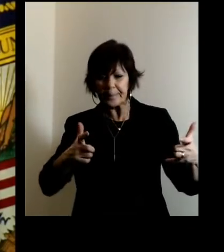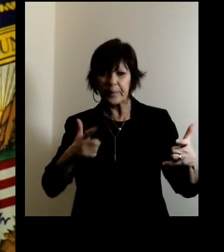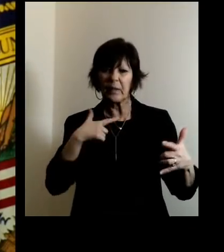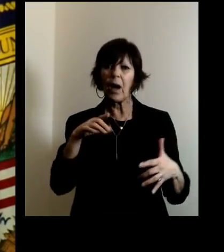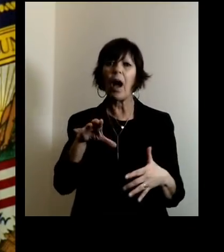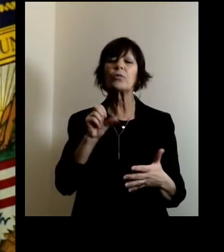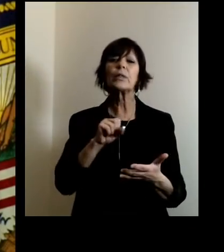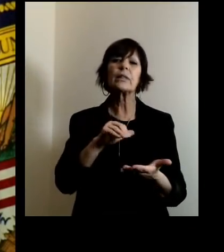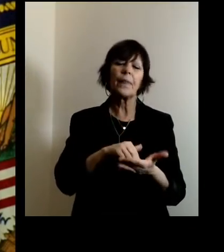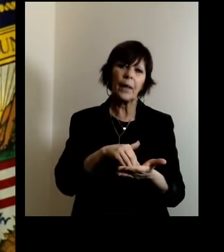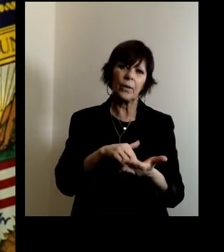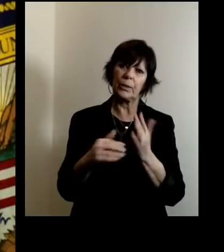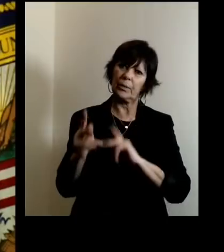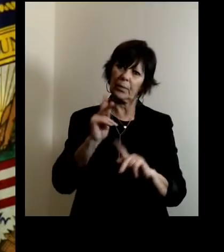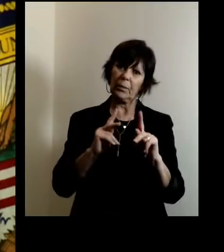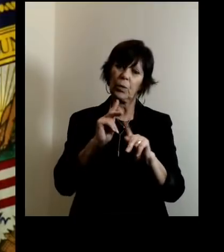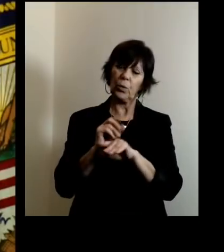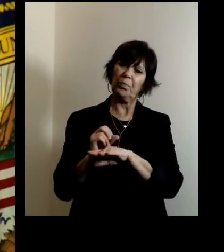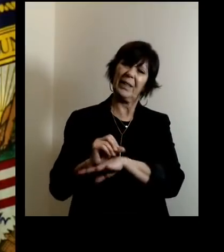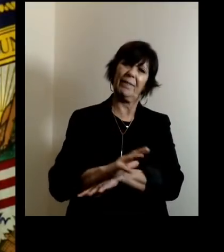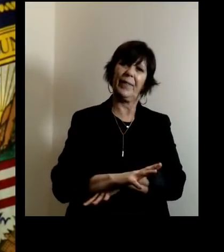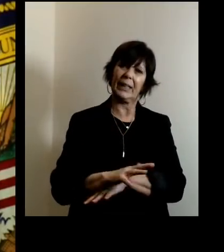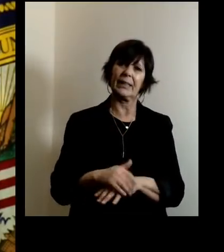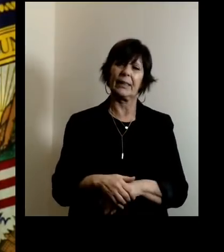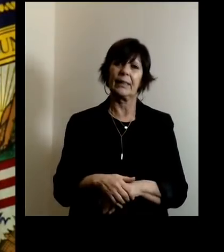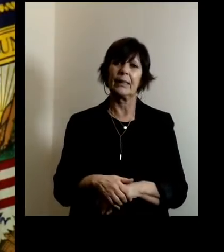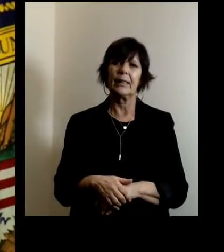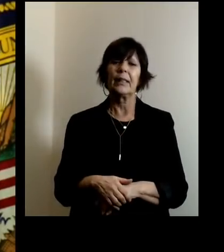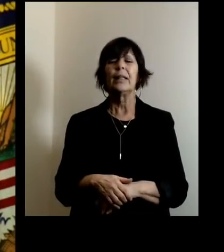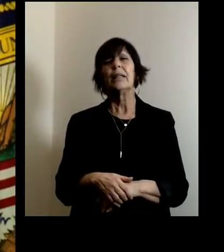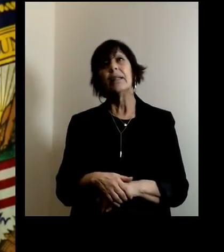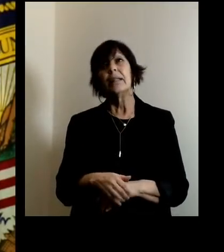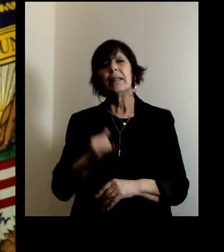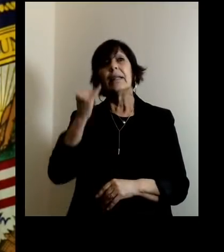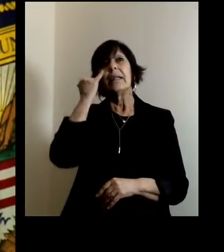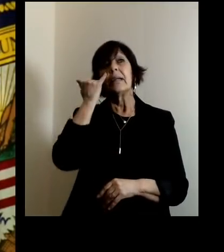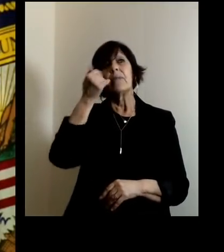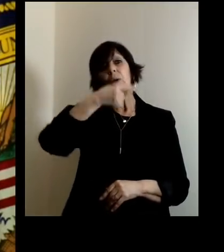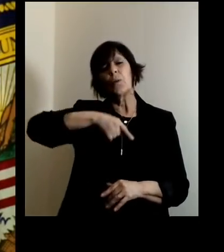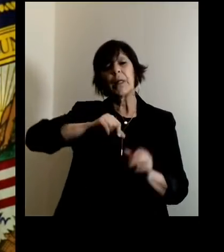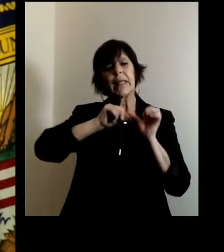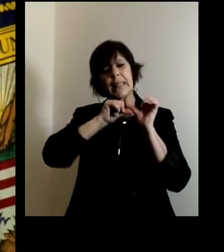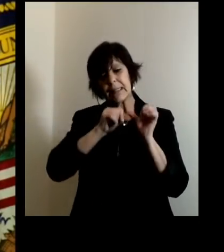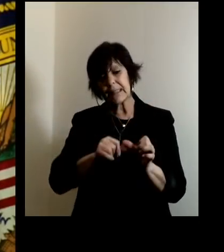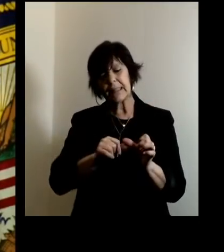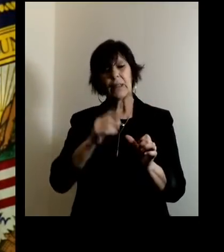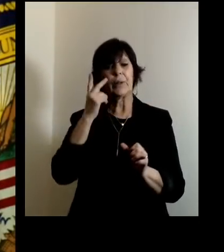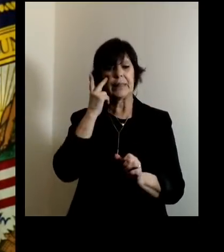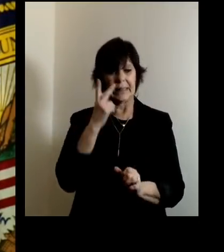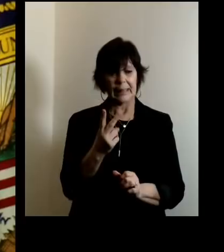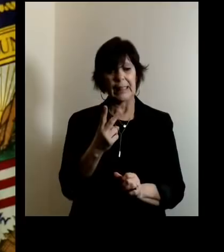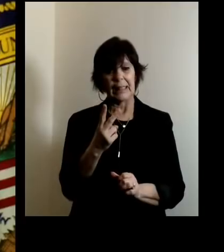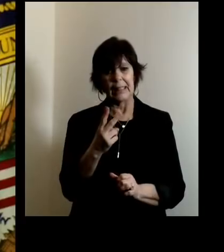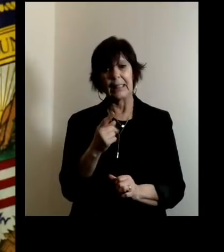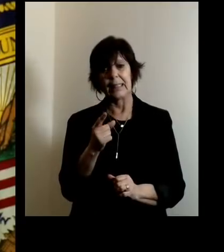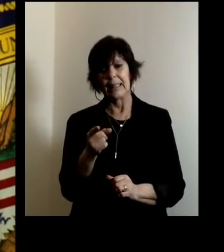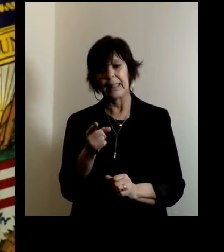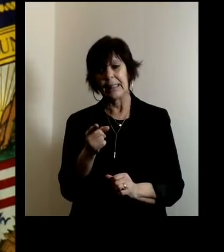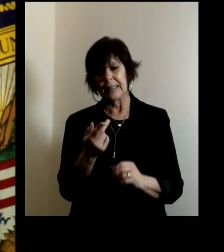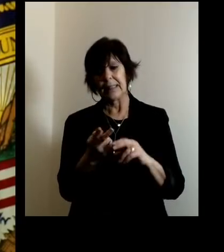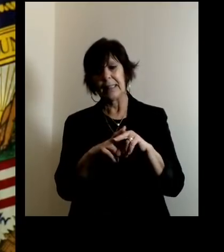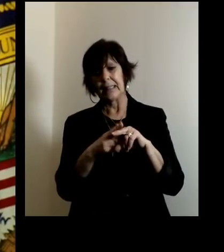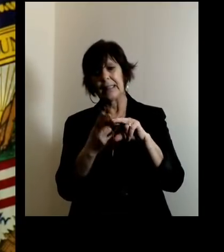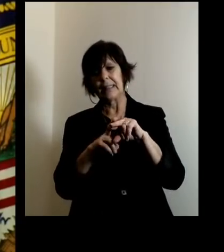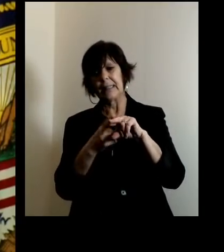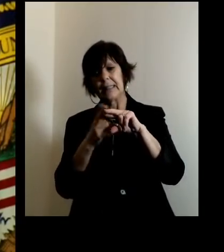of thousands of individuals that would be affected by it. So in the end, if we had continued to see, Aaron, the increased